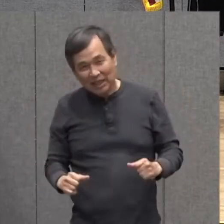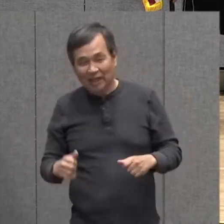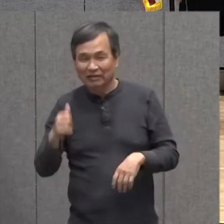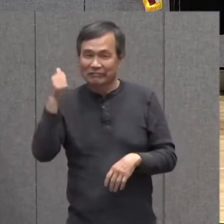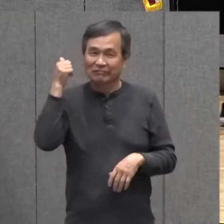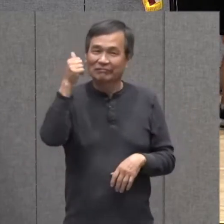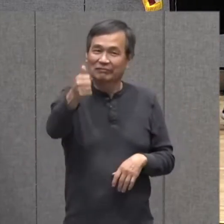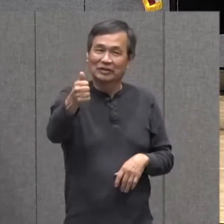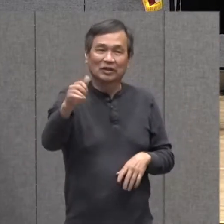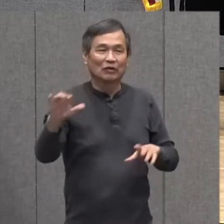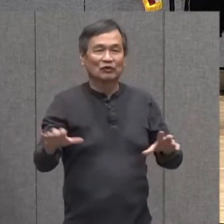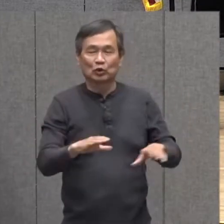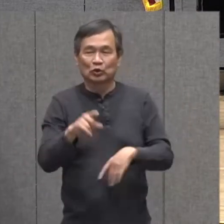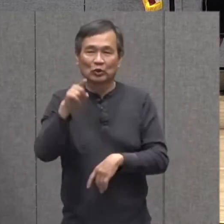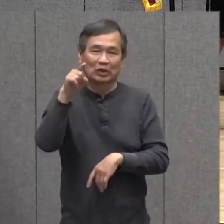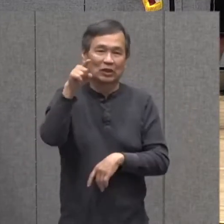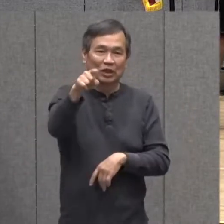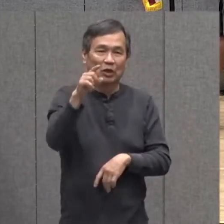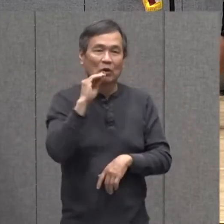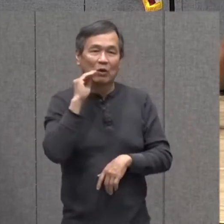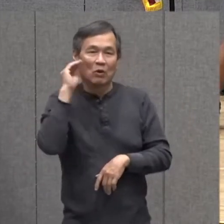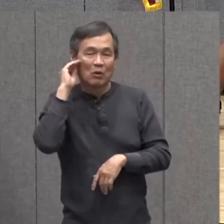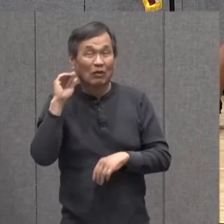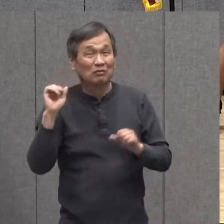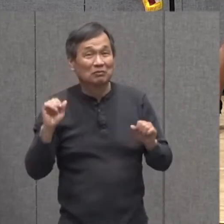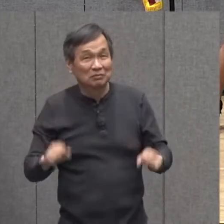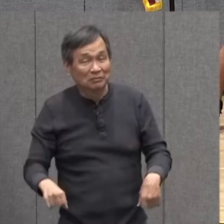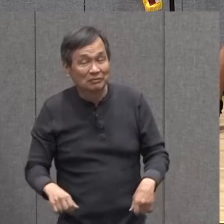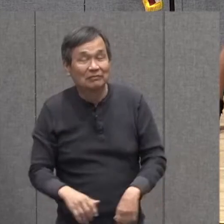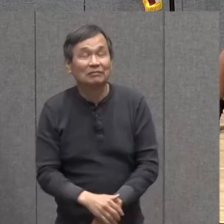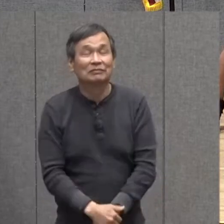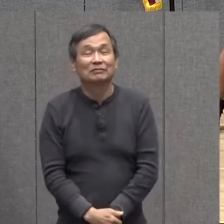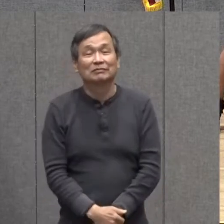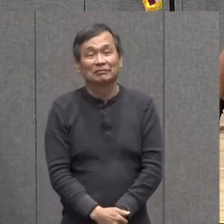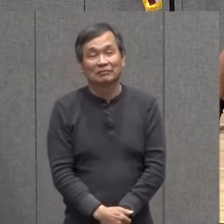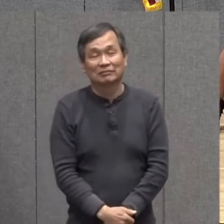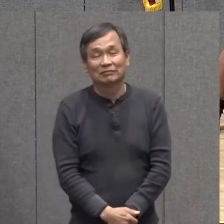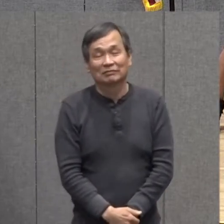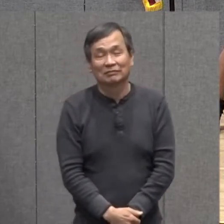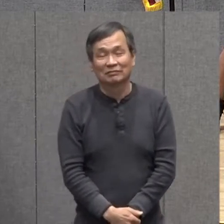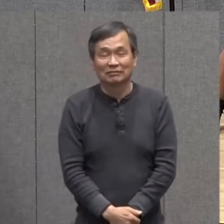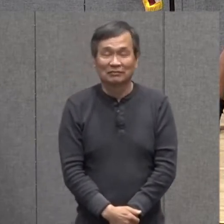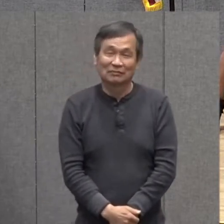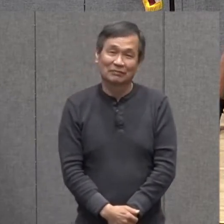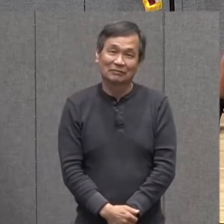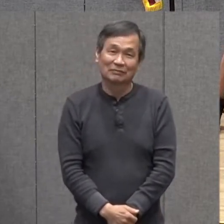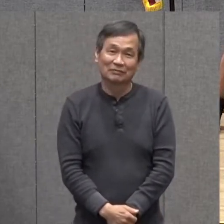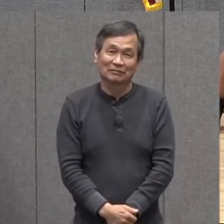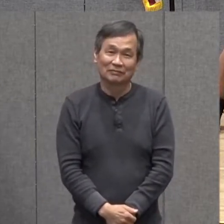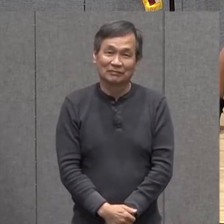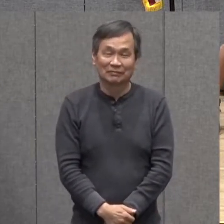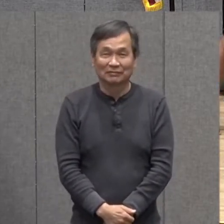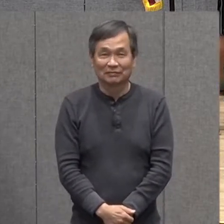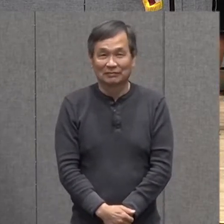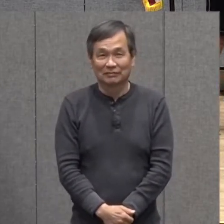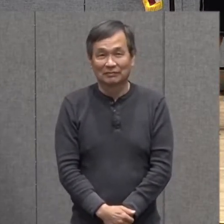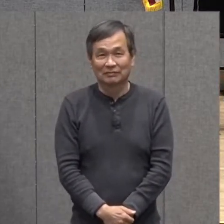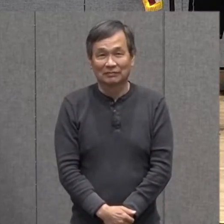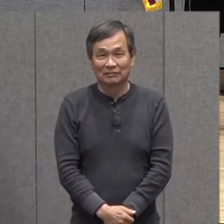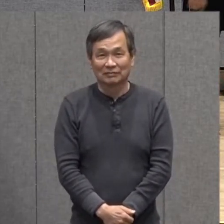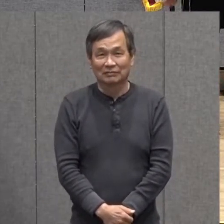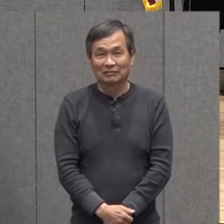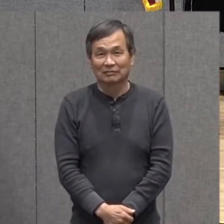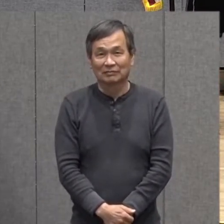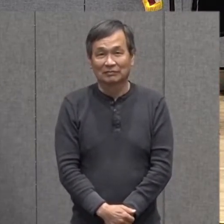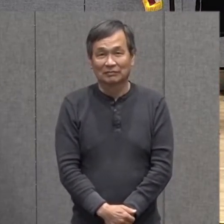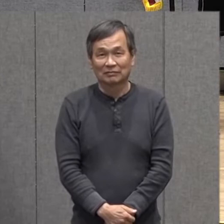Y creo que se dieron cuenta que cada actividad que hicimos hoy aquí, ustedes también lo pueden hacer en la casa, ahí donde